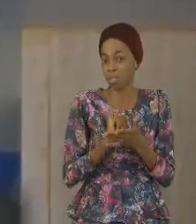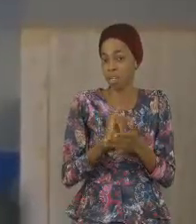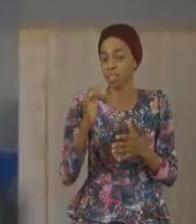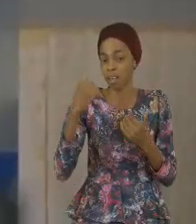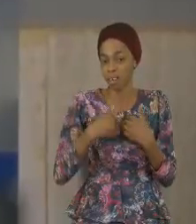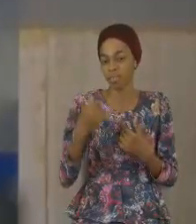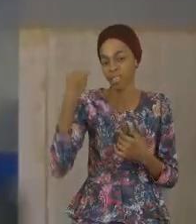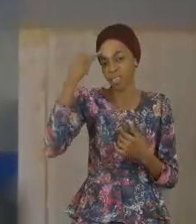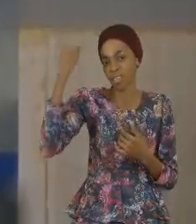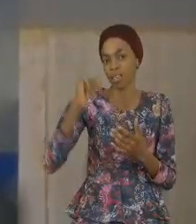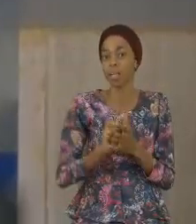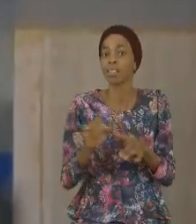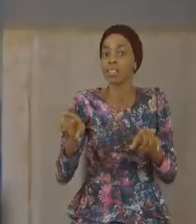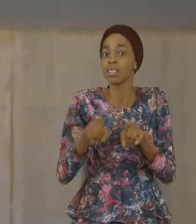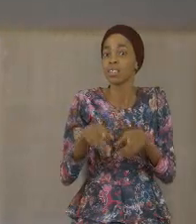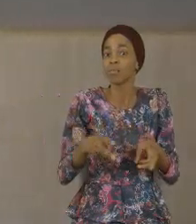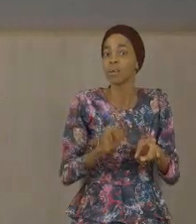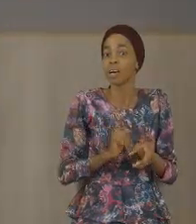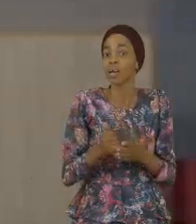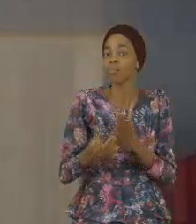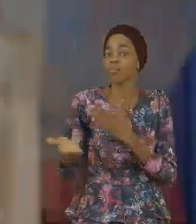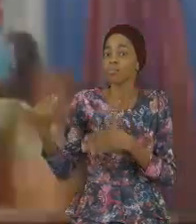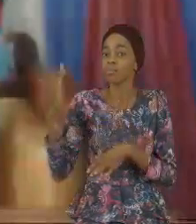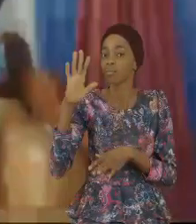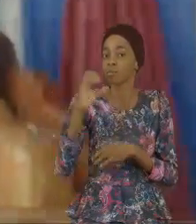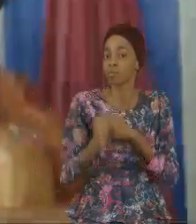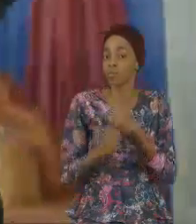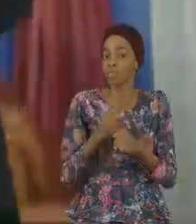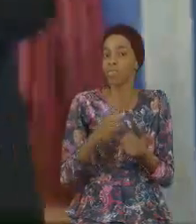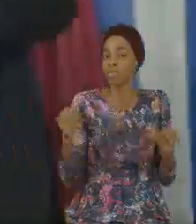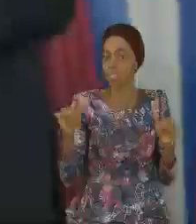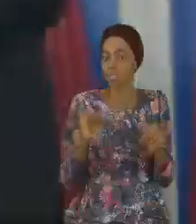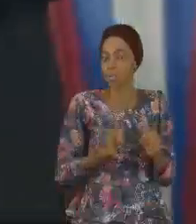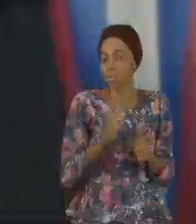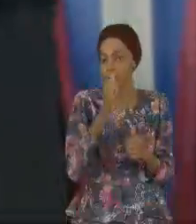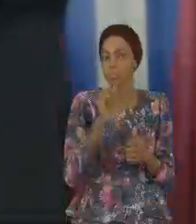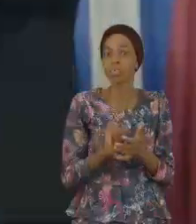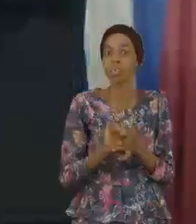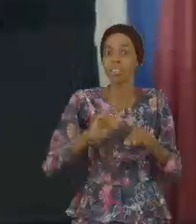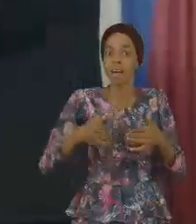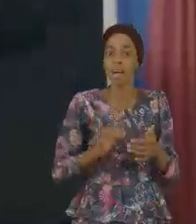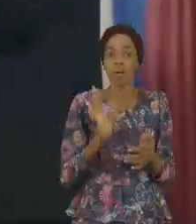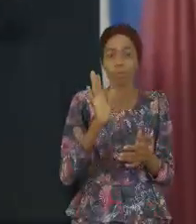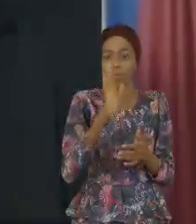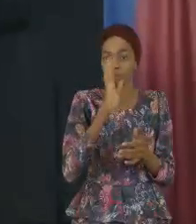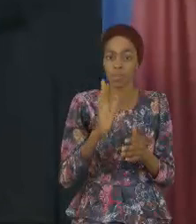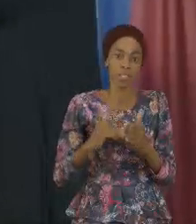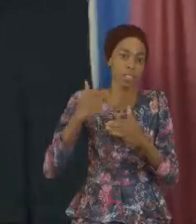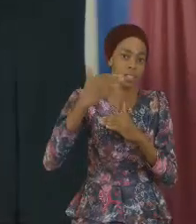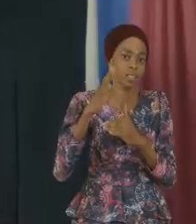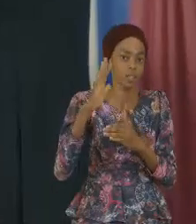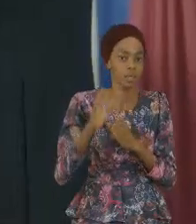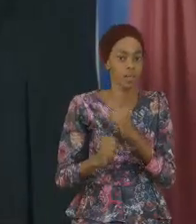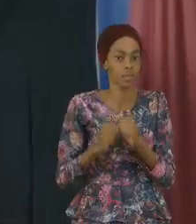was 5 years ago, so I am today, and so I will be in 5 years' time. We must grow. In life,